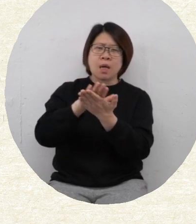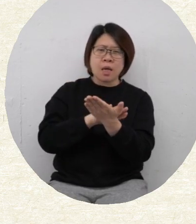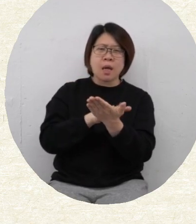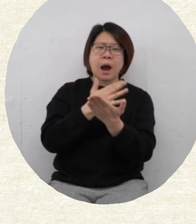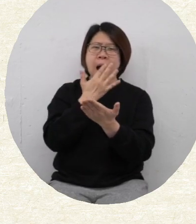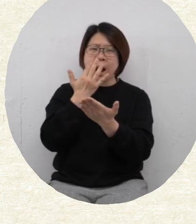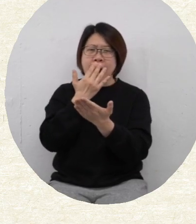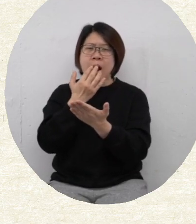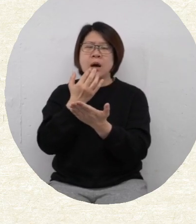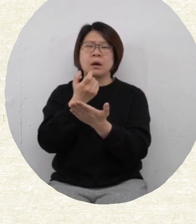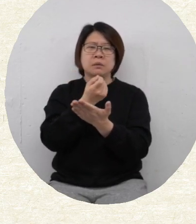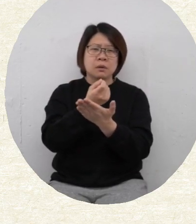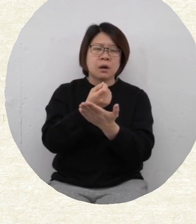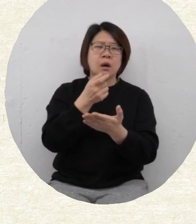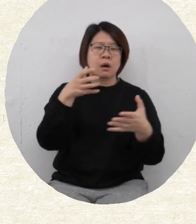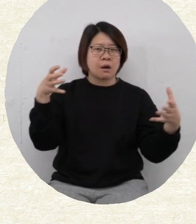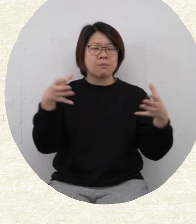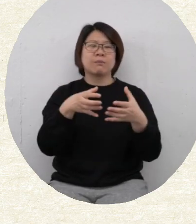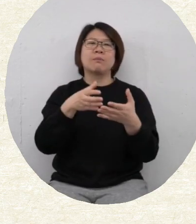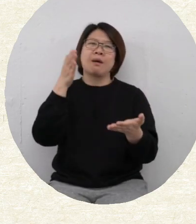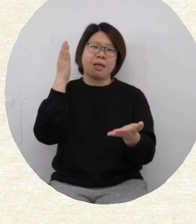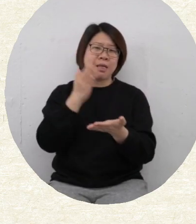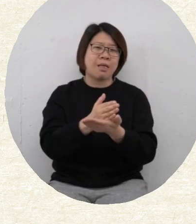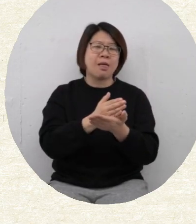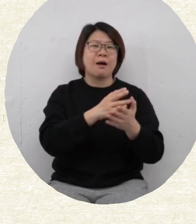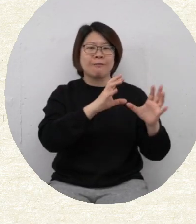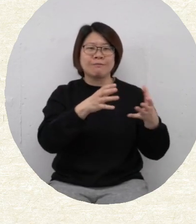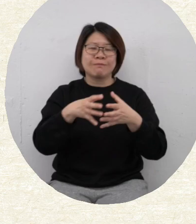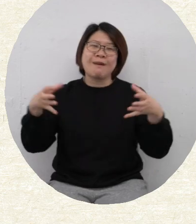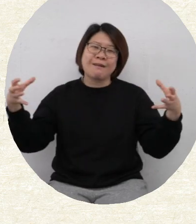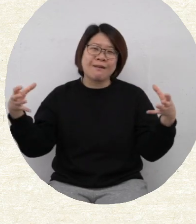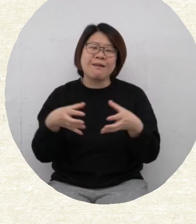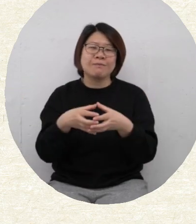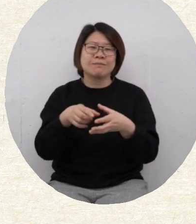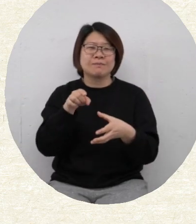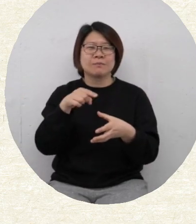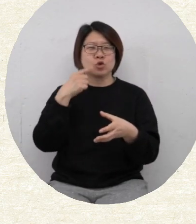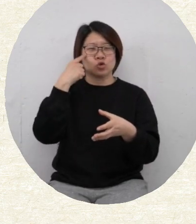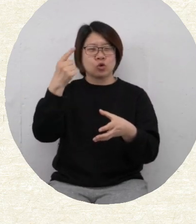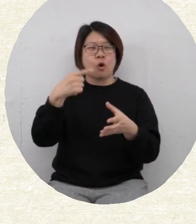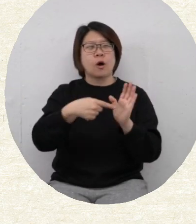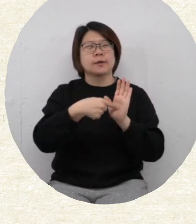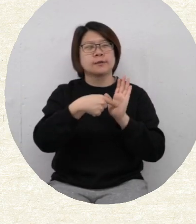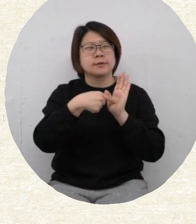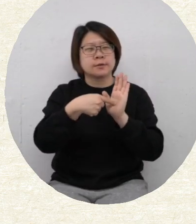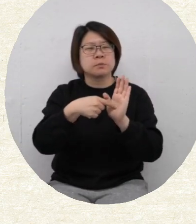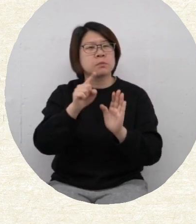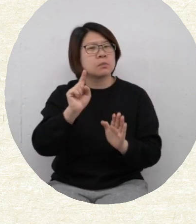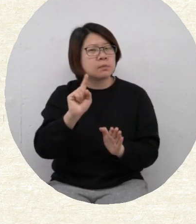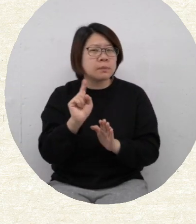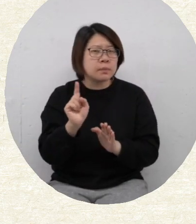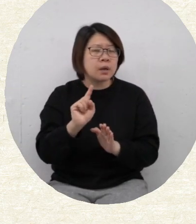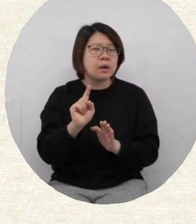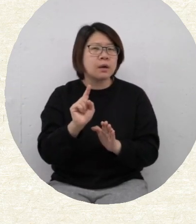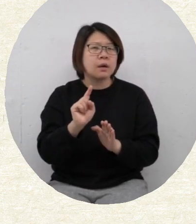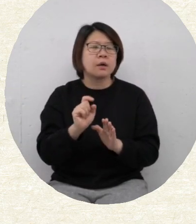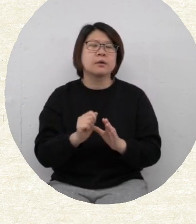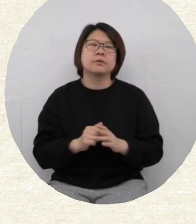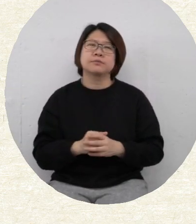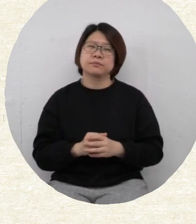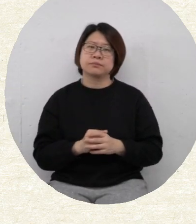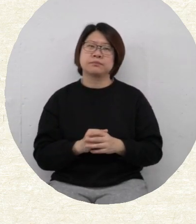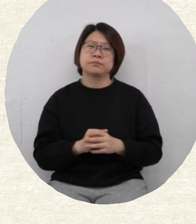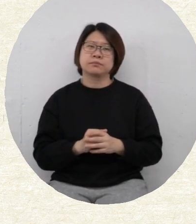it to be Western way of creating illusion of volume in space. So by putting